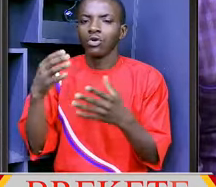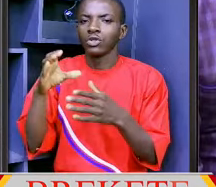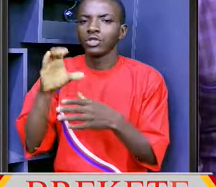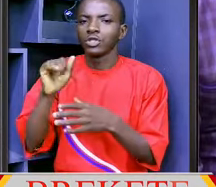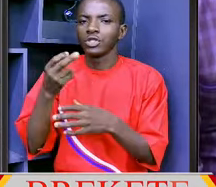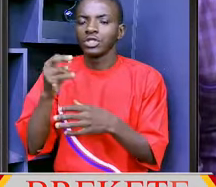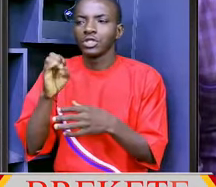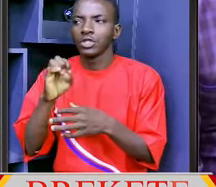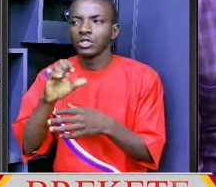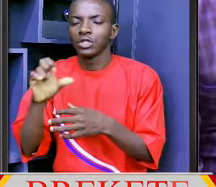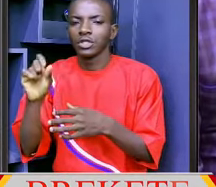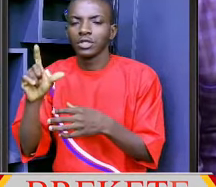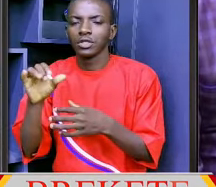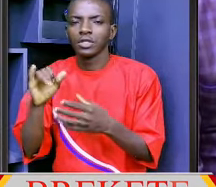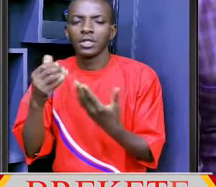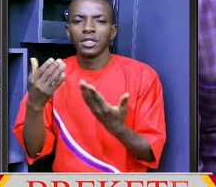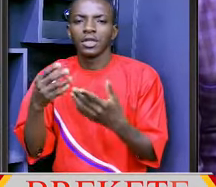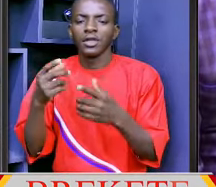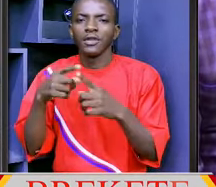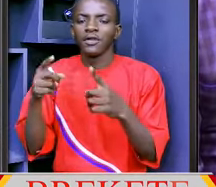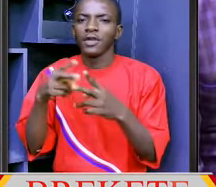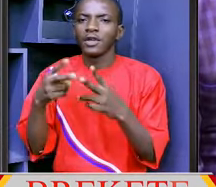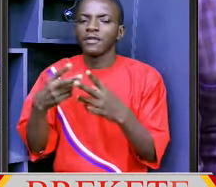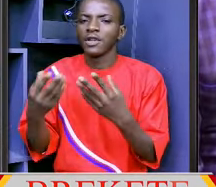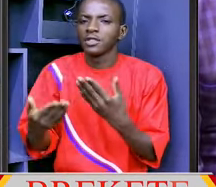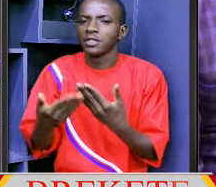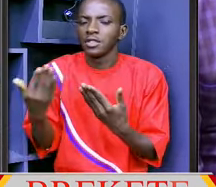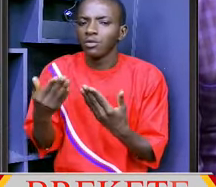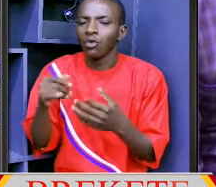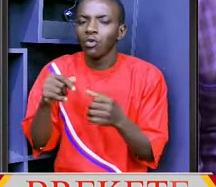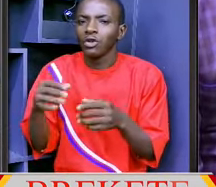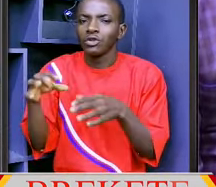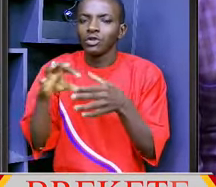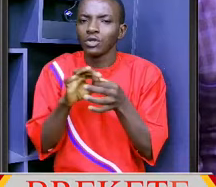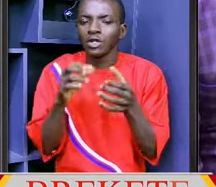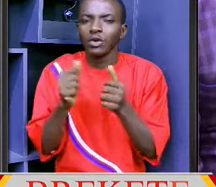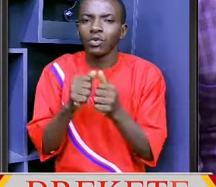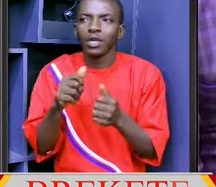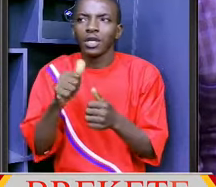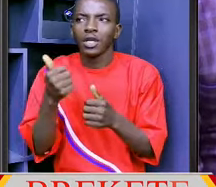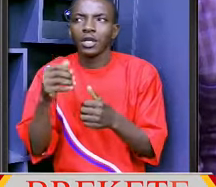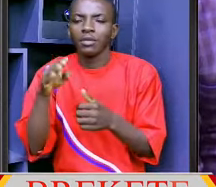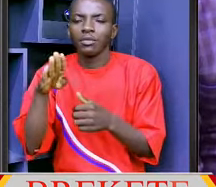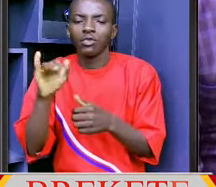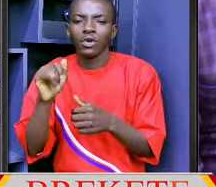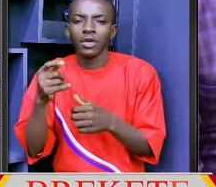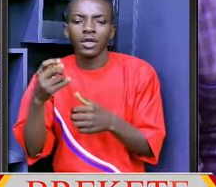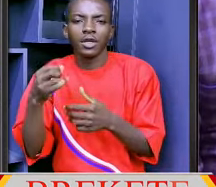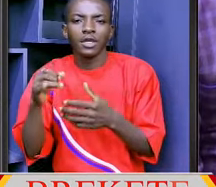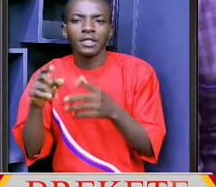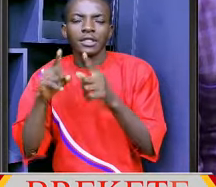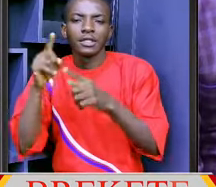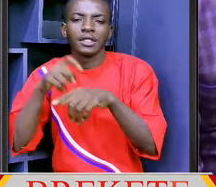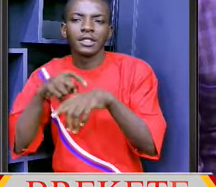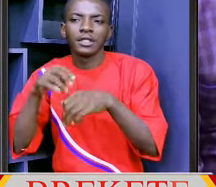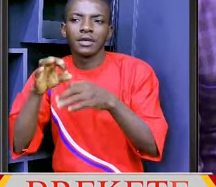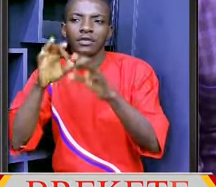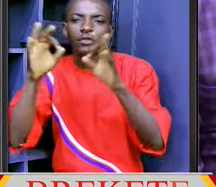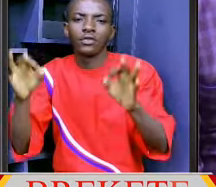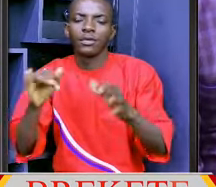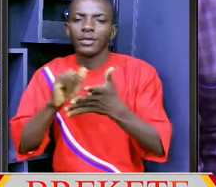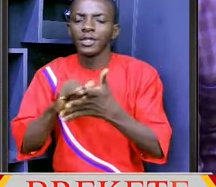watch. This promo now it is very simple. Once you dey for any bouquet for Star Times platform, if that